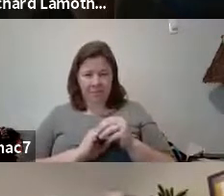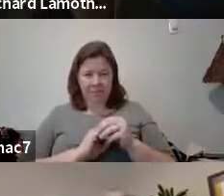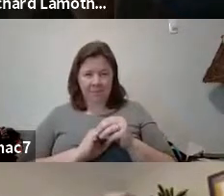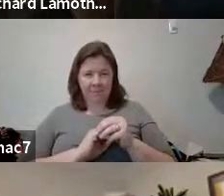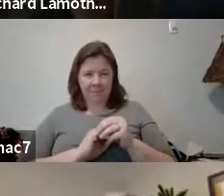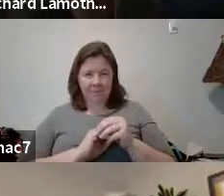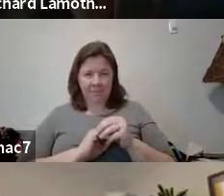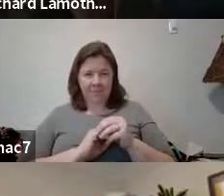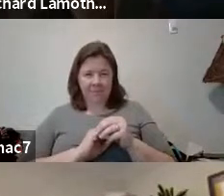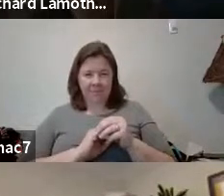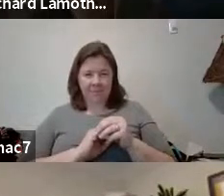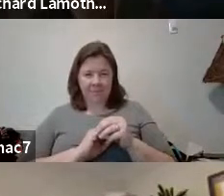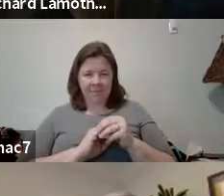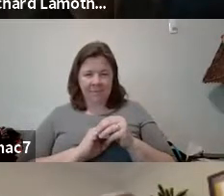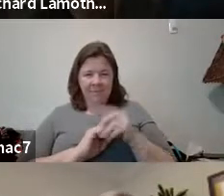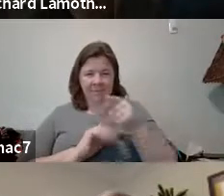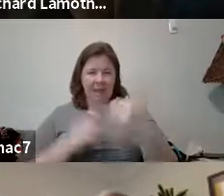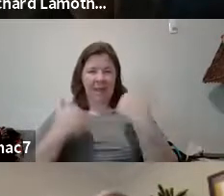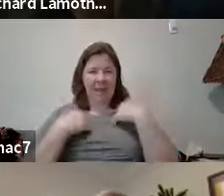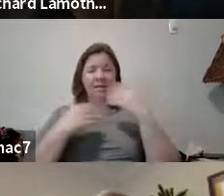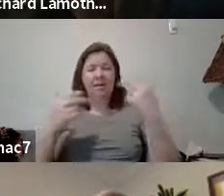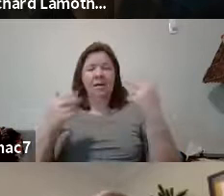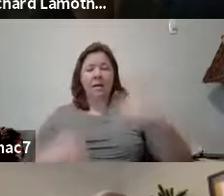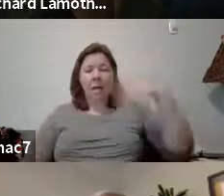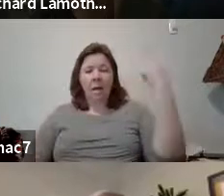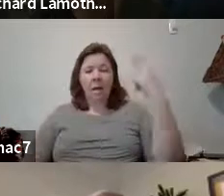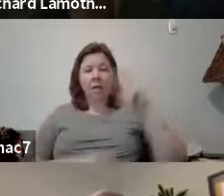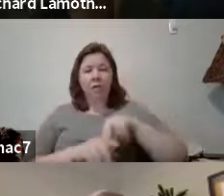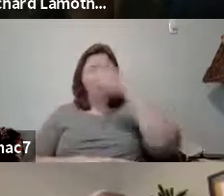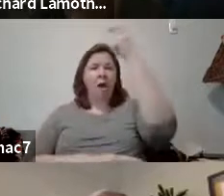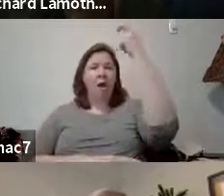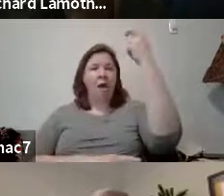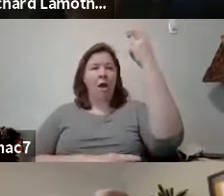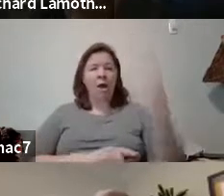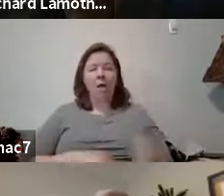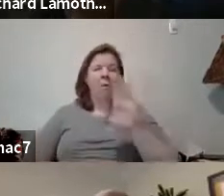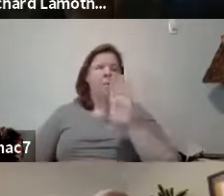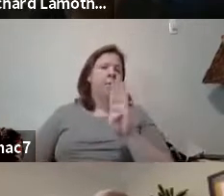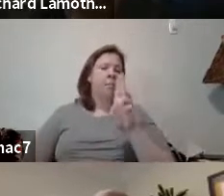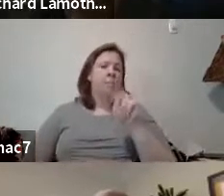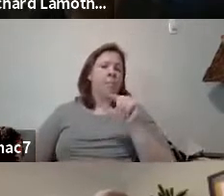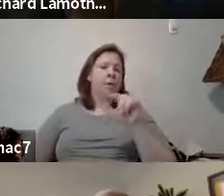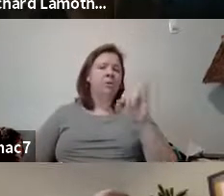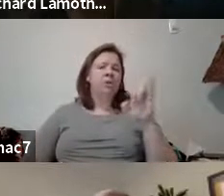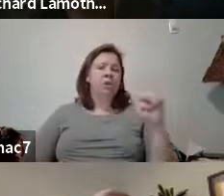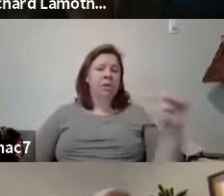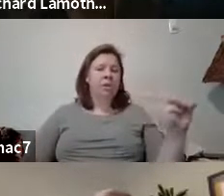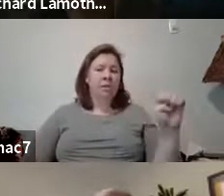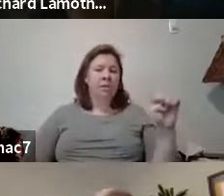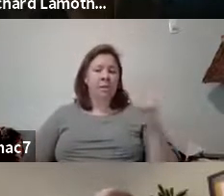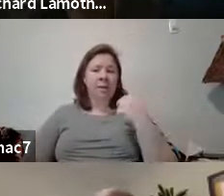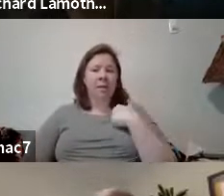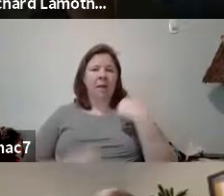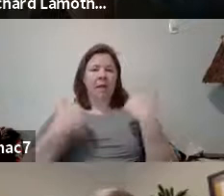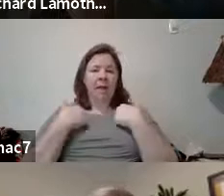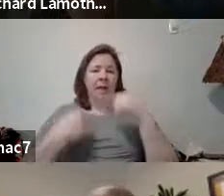He holds the record for the highest bungee jump. Is that correct, Stephen? That is correct. We're on Guinness Book of